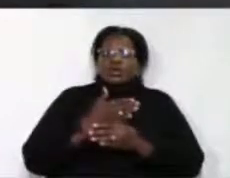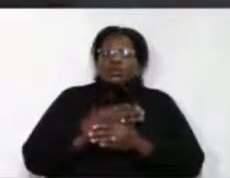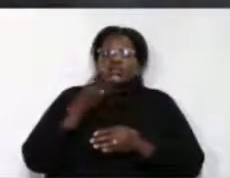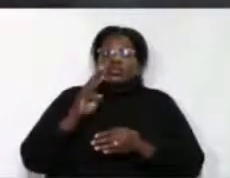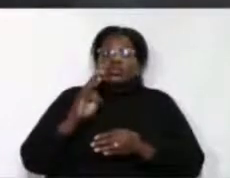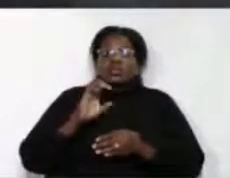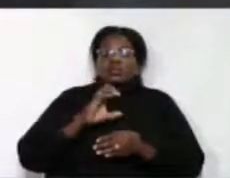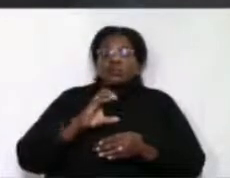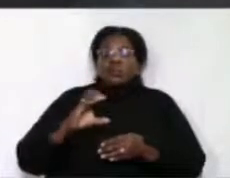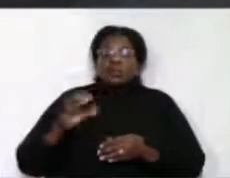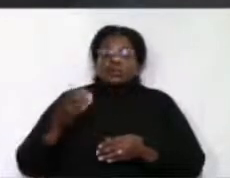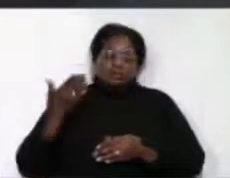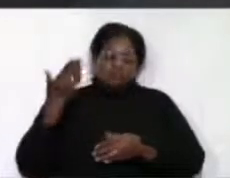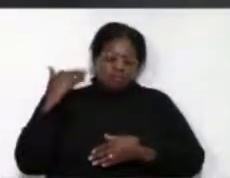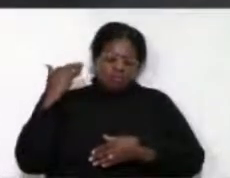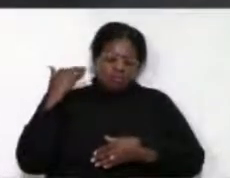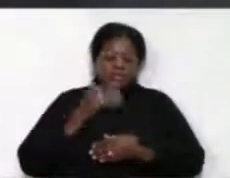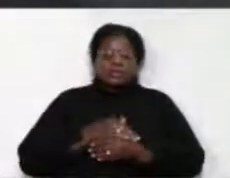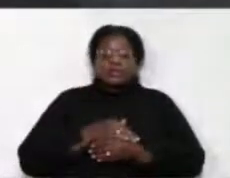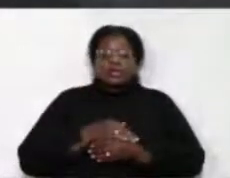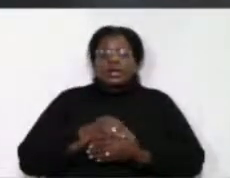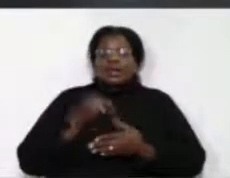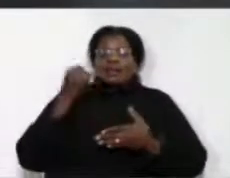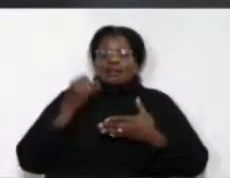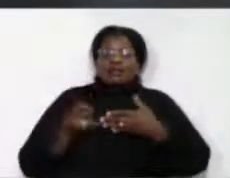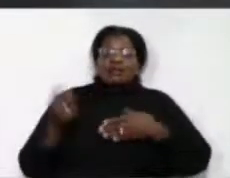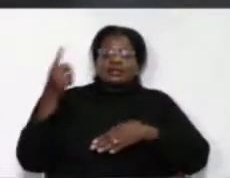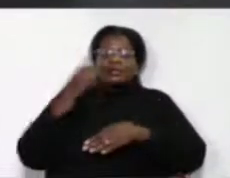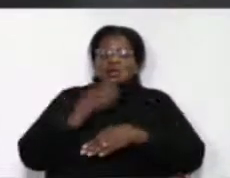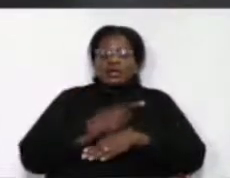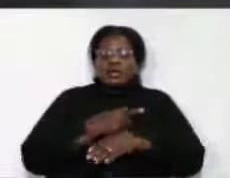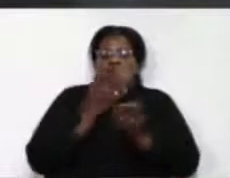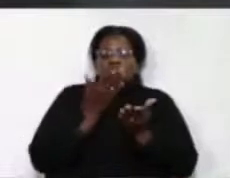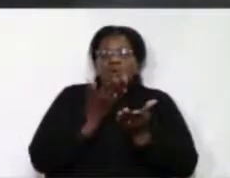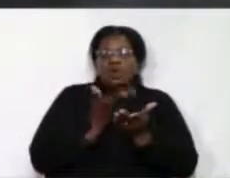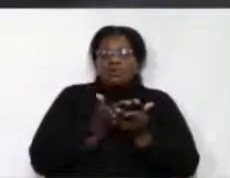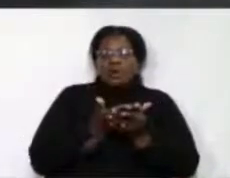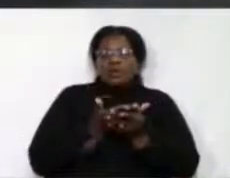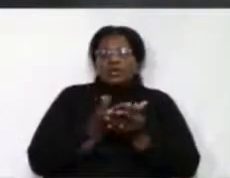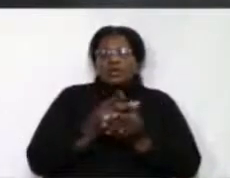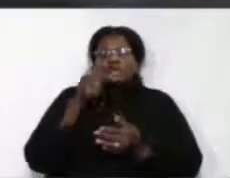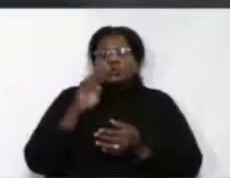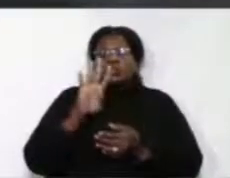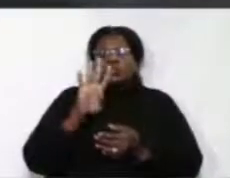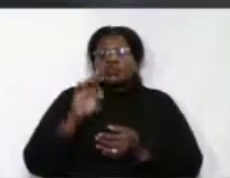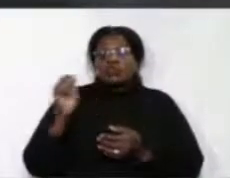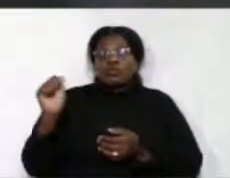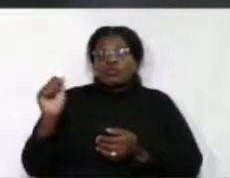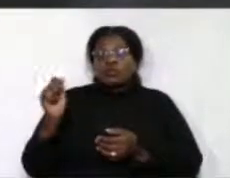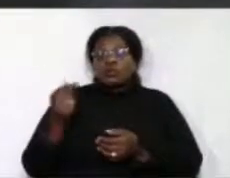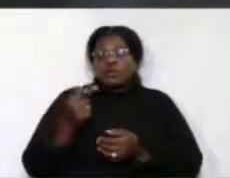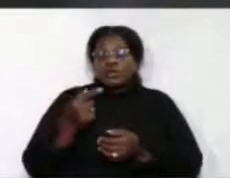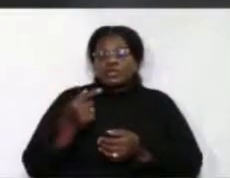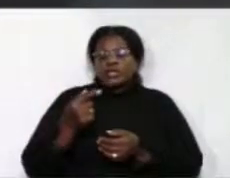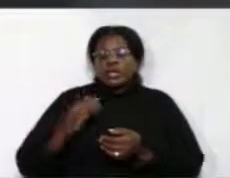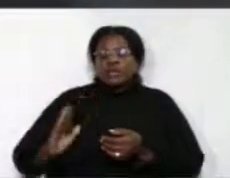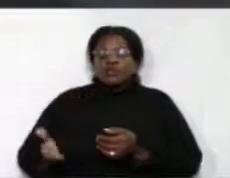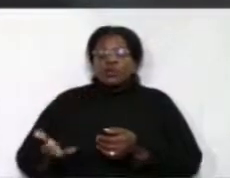the deadline to apply is 24th of August this year. And if you want to learn more